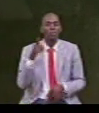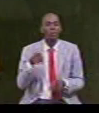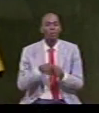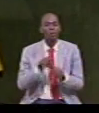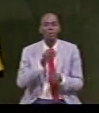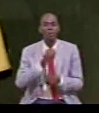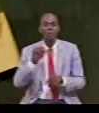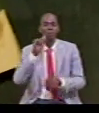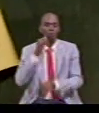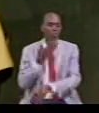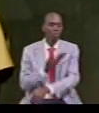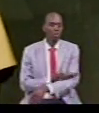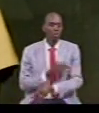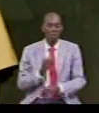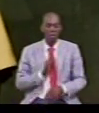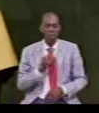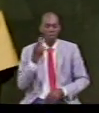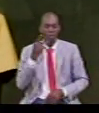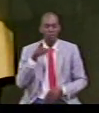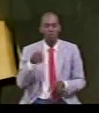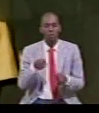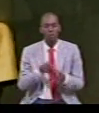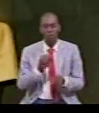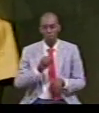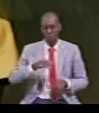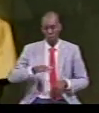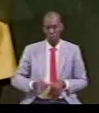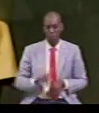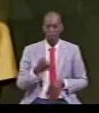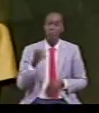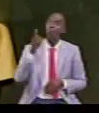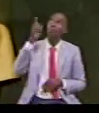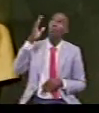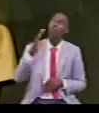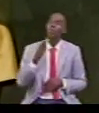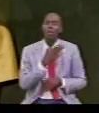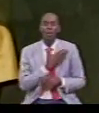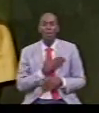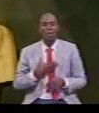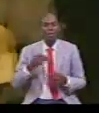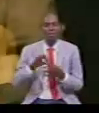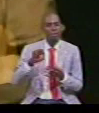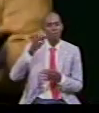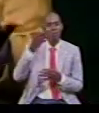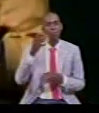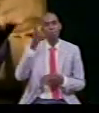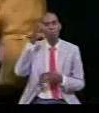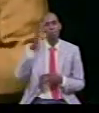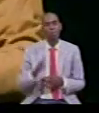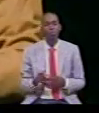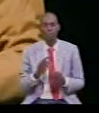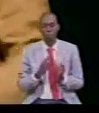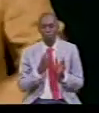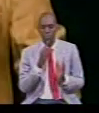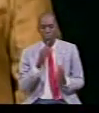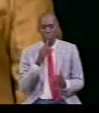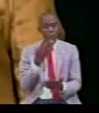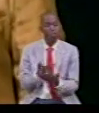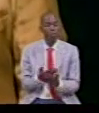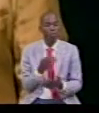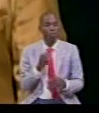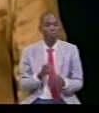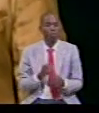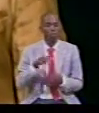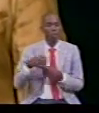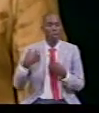I regard you as a child of God. And the Spirit of God bears witness in your